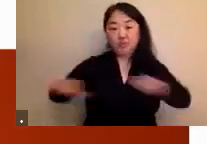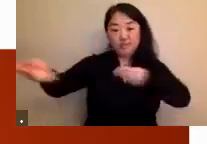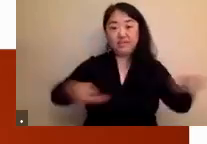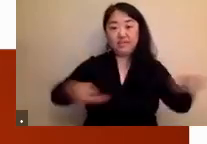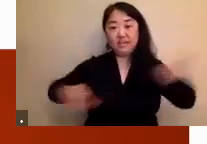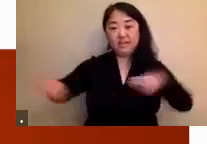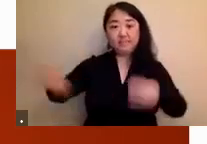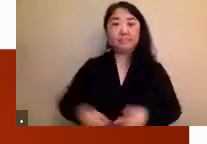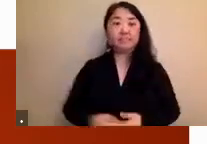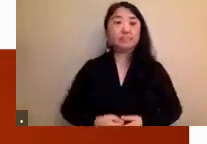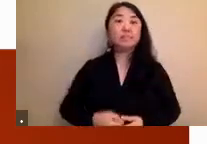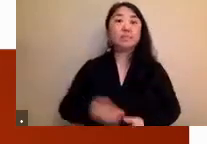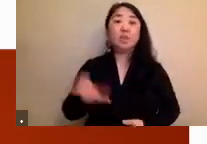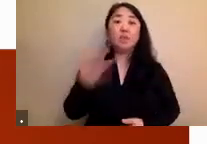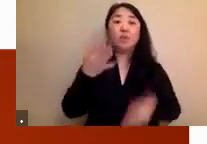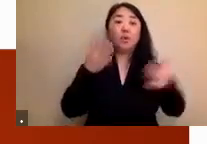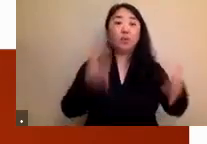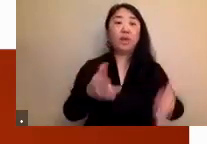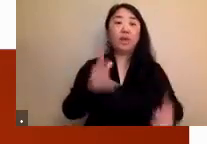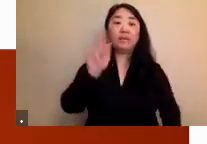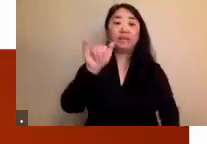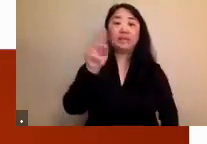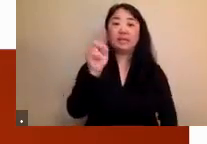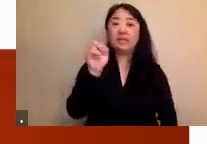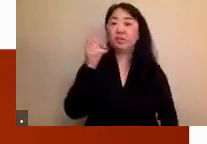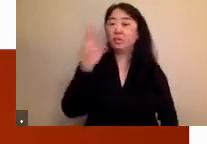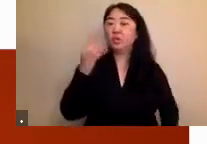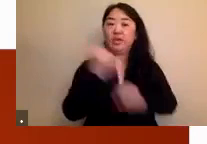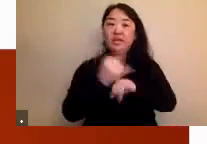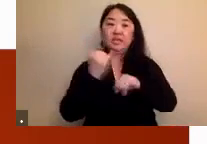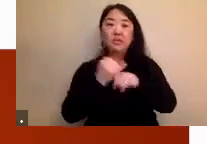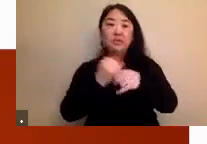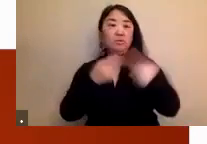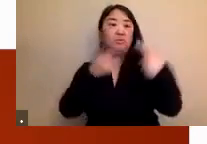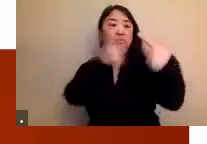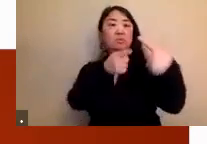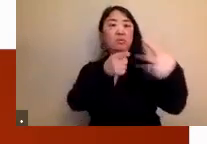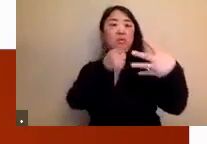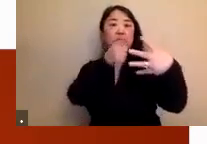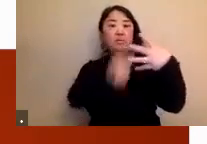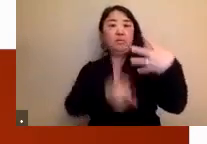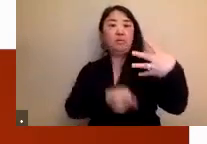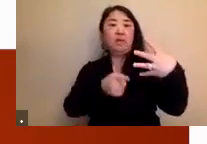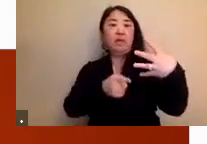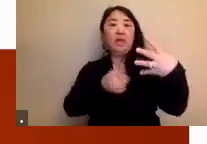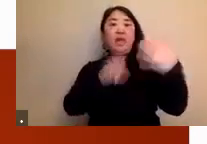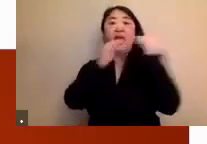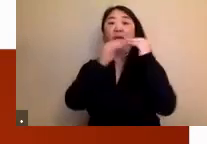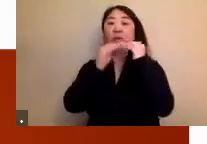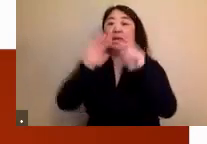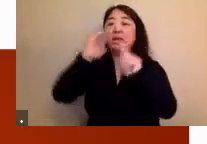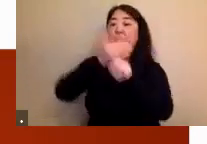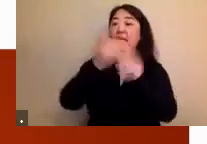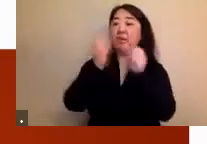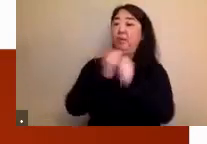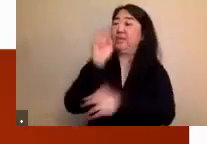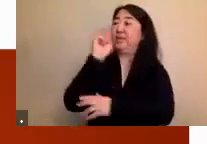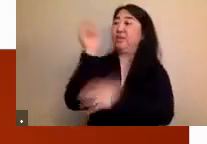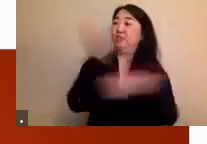Kinder Institute identifies 4 forms of equity to apply to transit. And